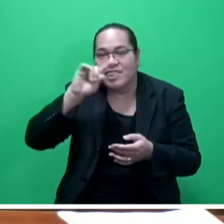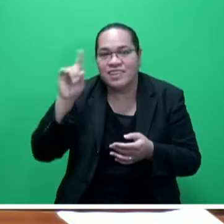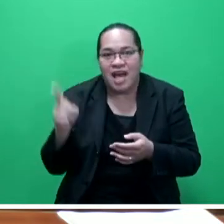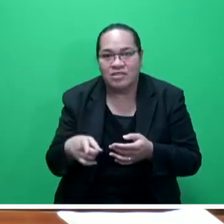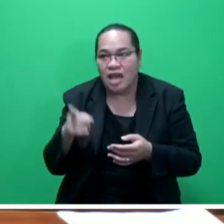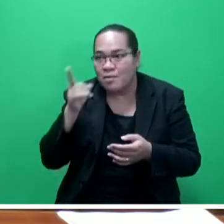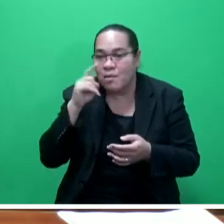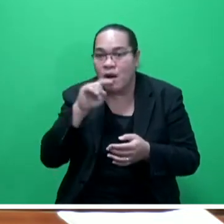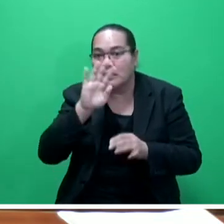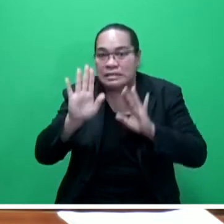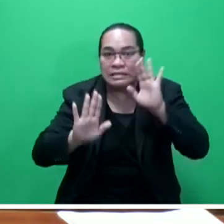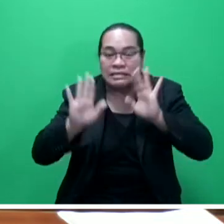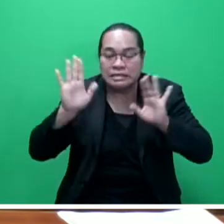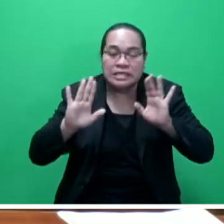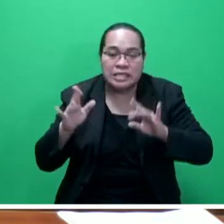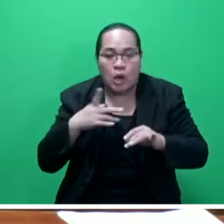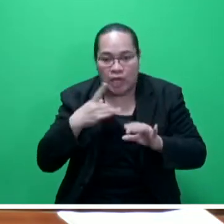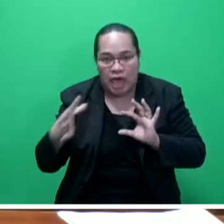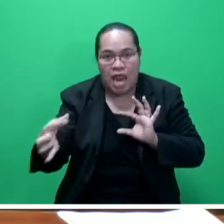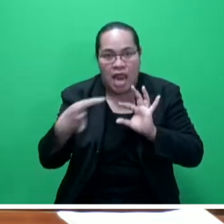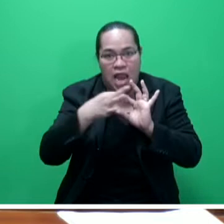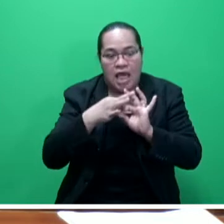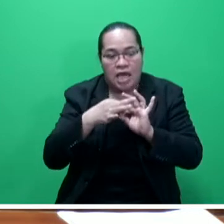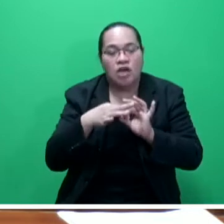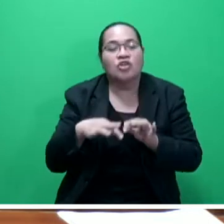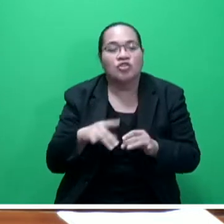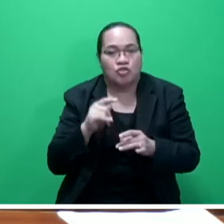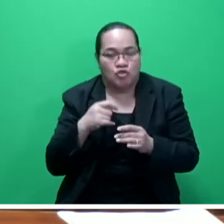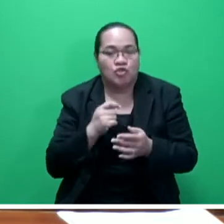suppliers and contractors who can link on tender link.